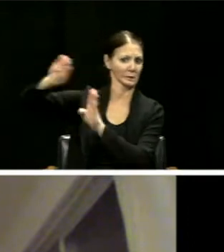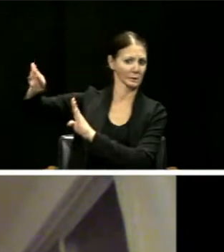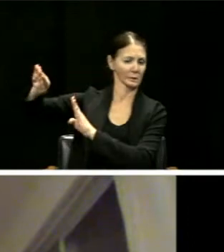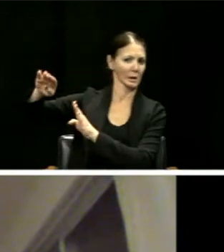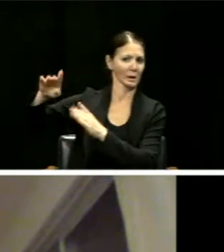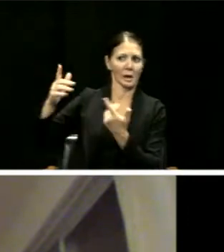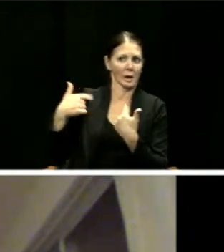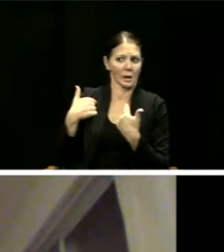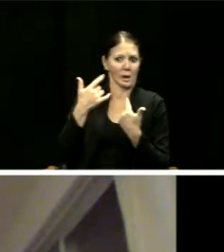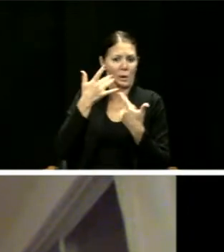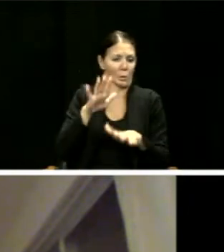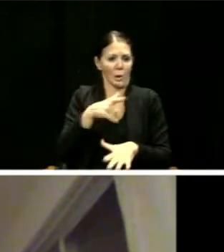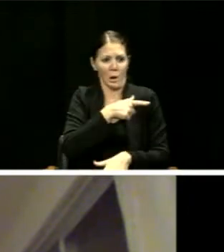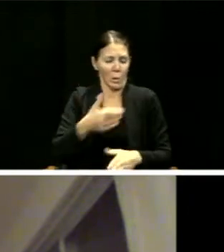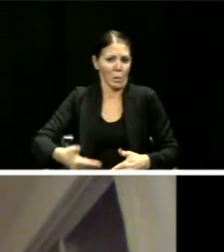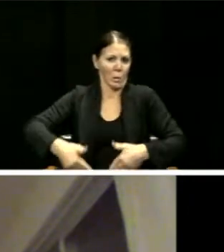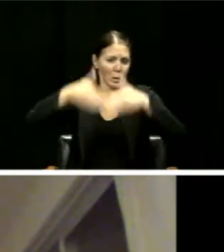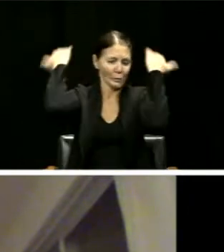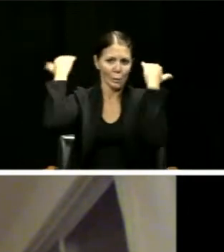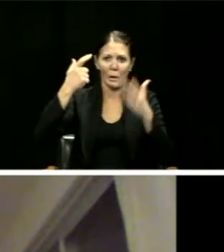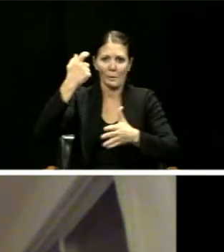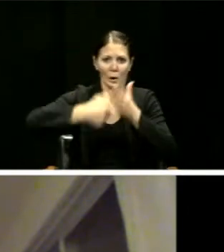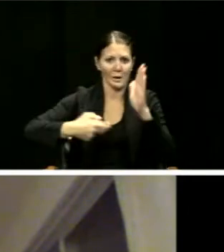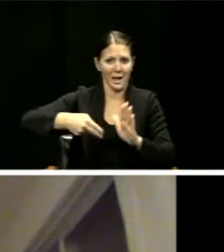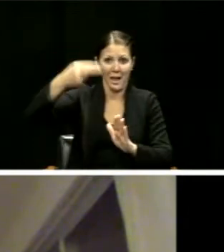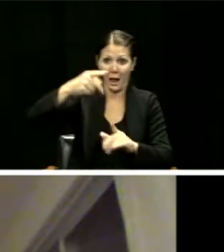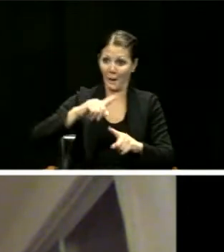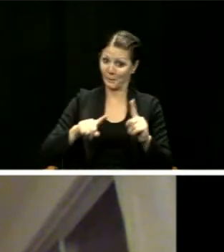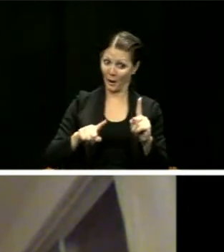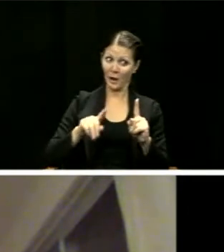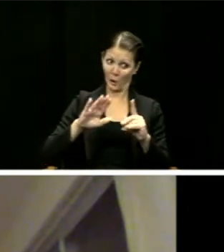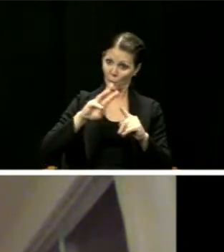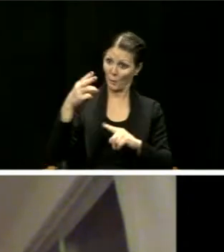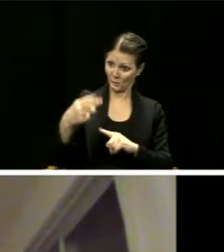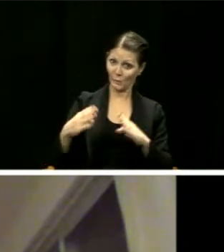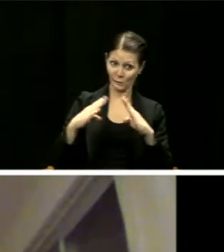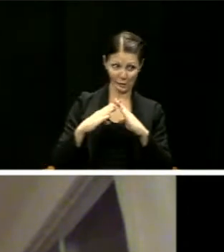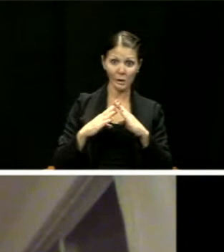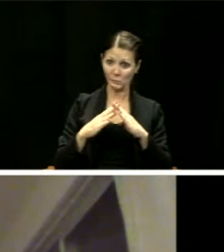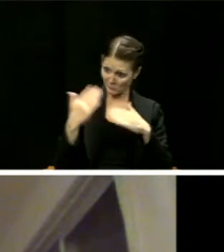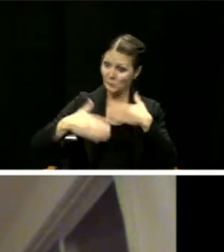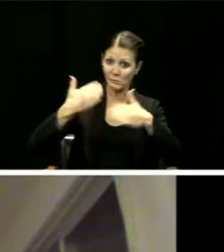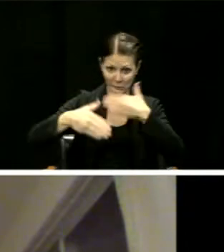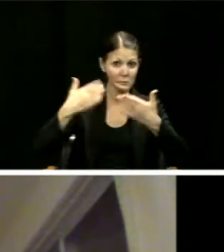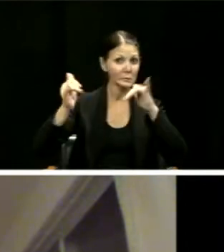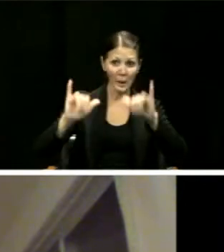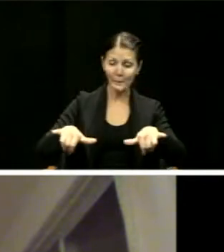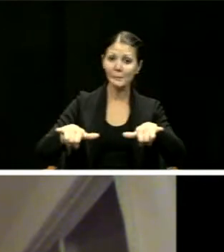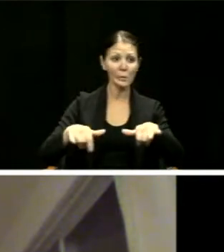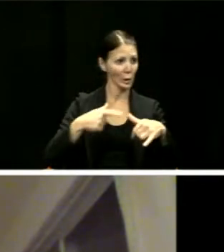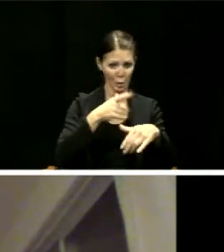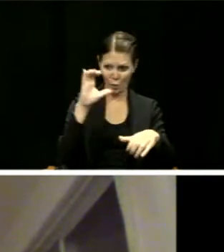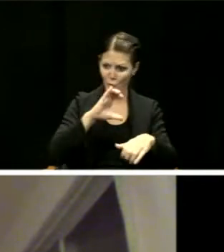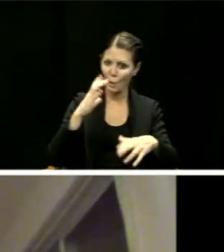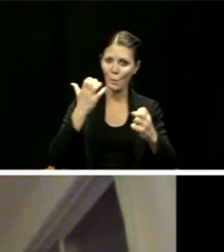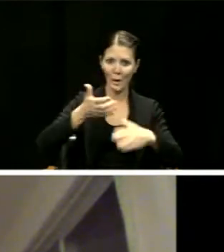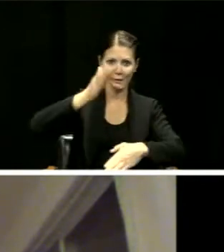where to begin because it's too much. But the town is moving forward. They're looking to engage the final design.